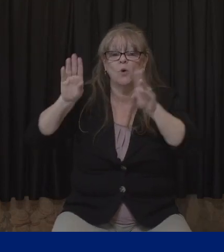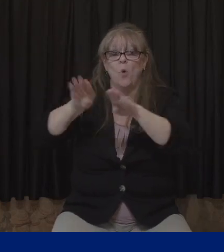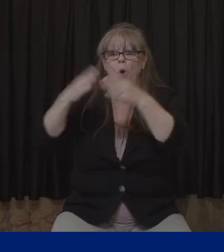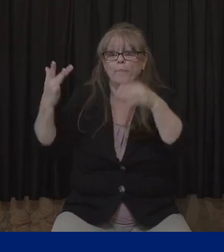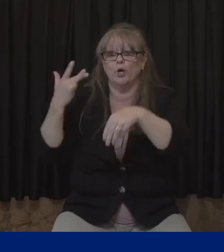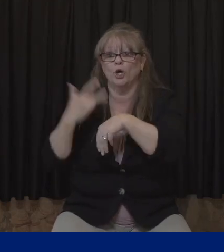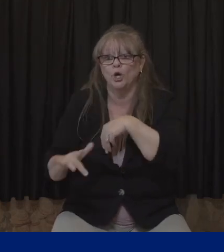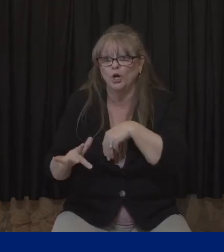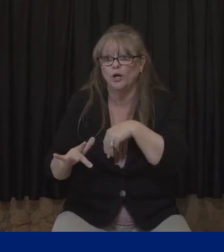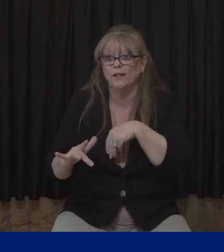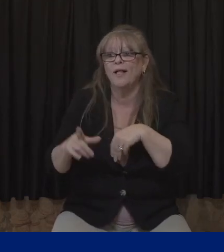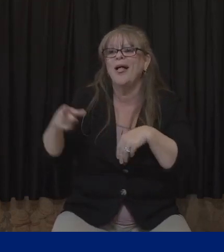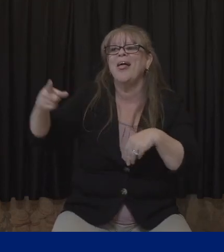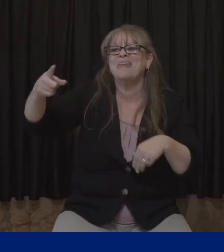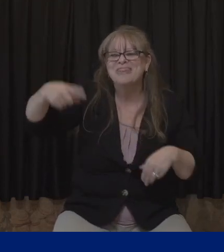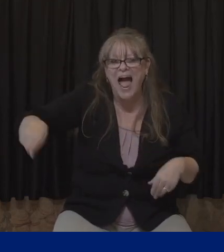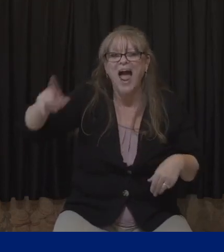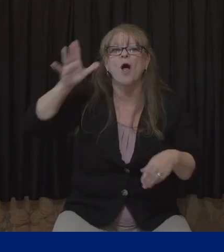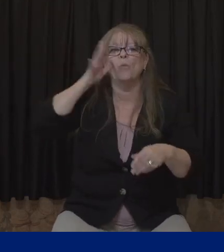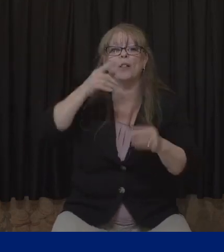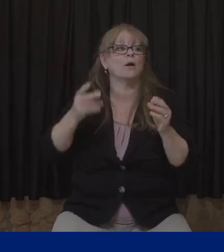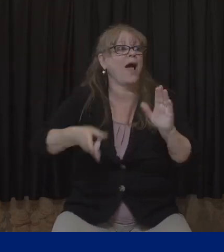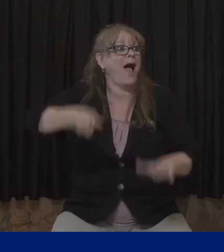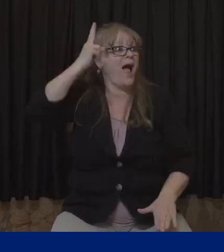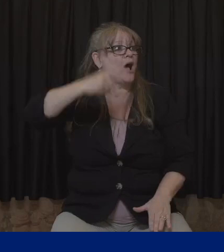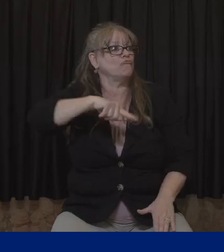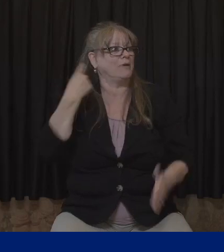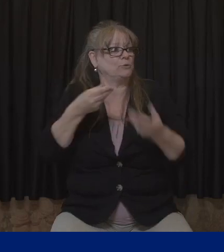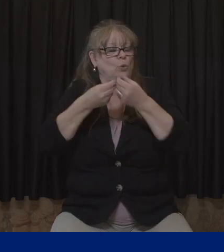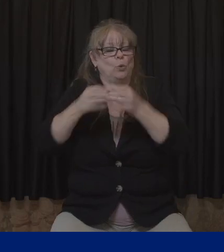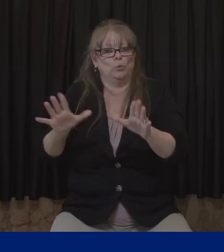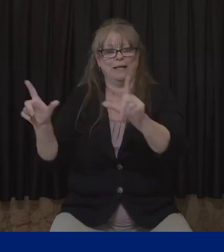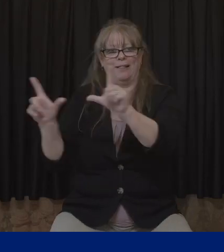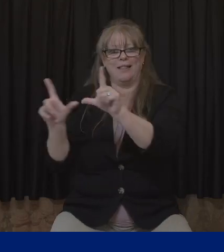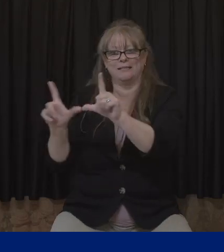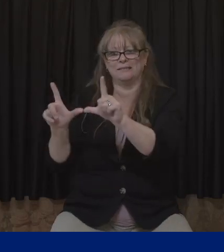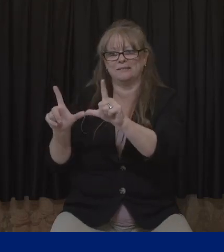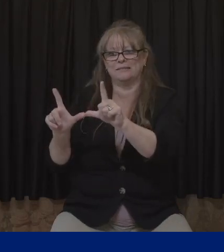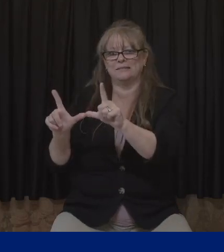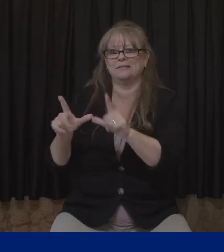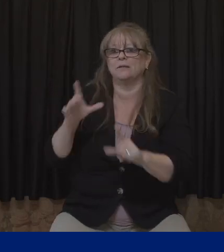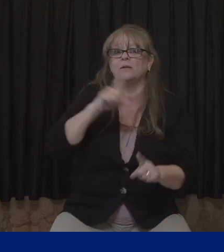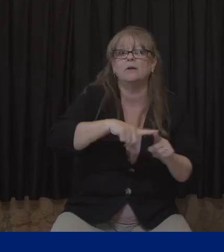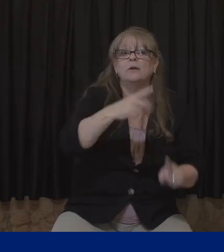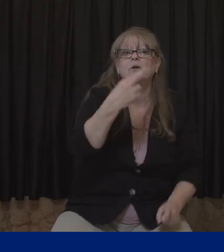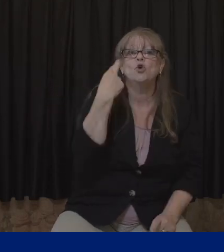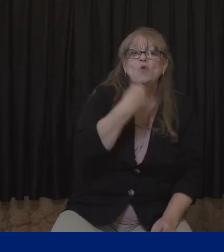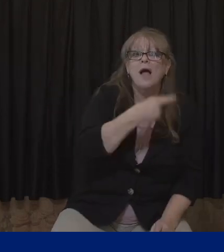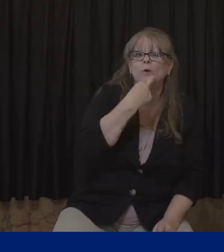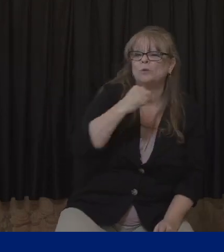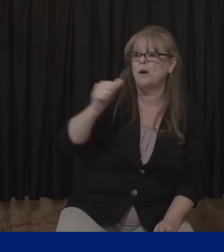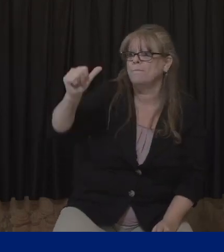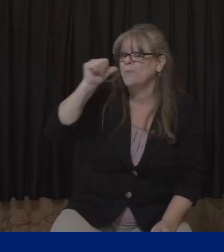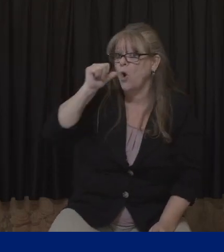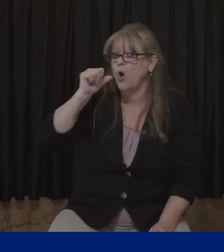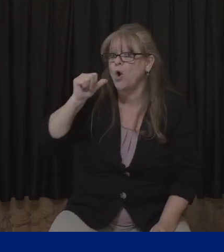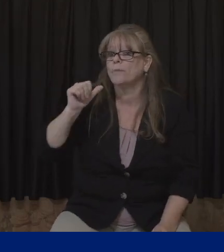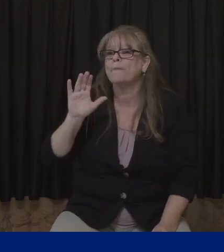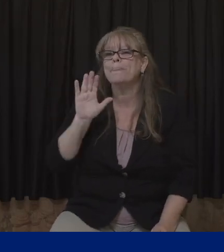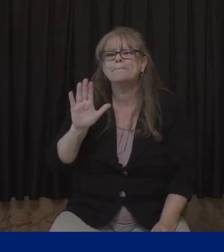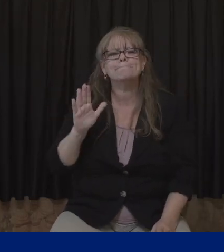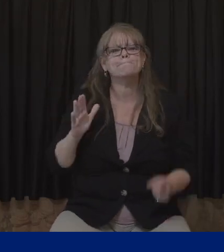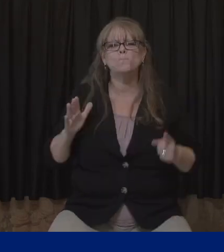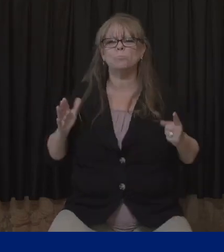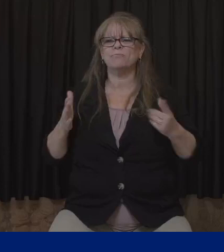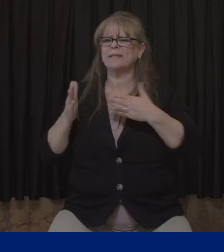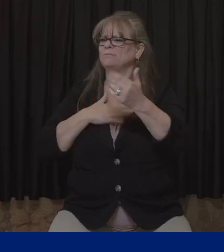DORA. Same with liquor serving establishments and bars. So these are, even in good times with no COVID, there are many requirements around that at the